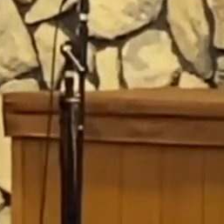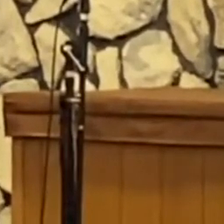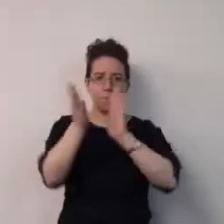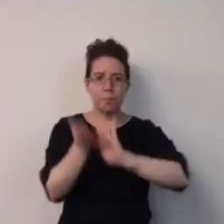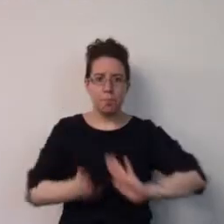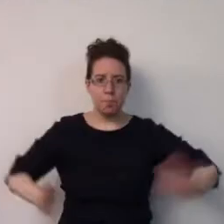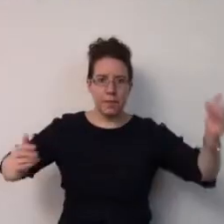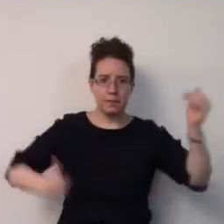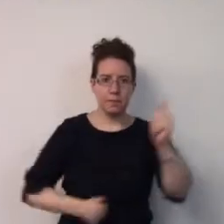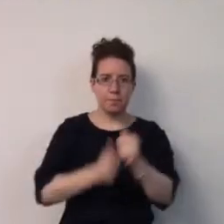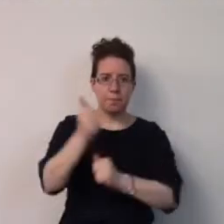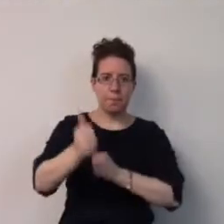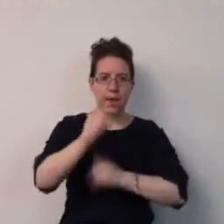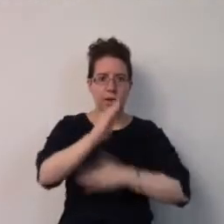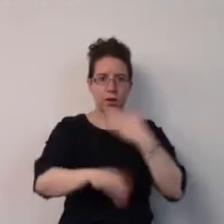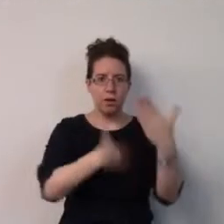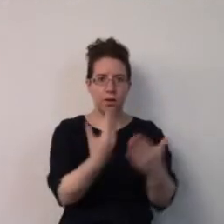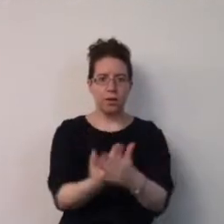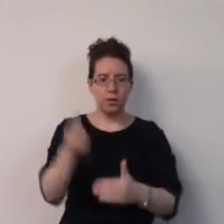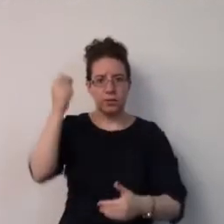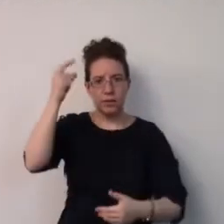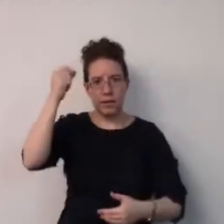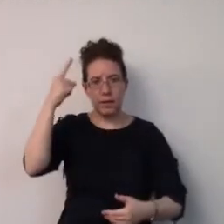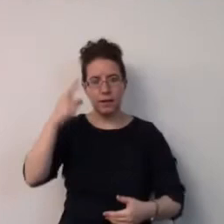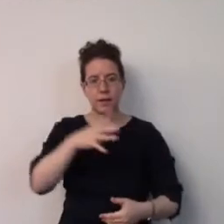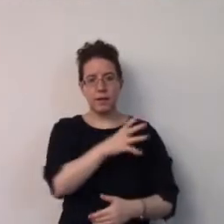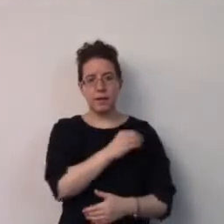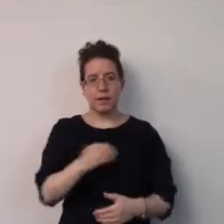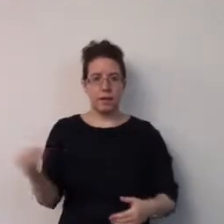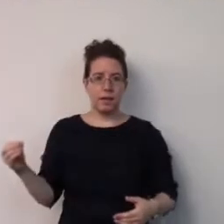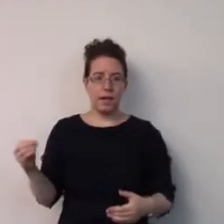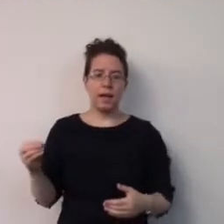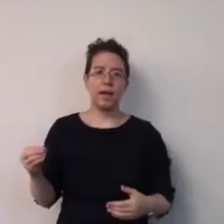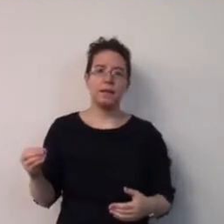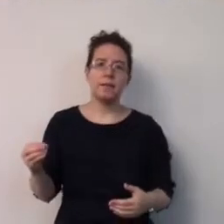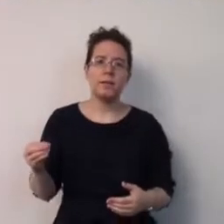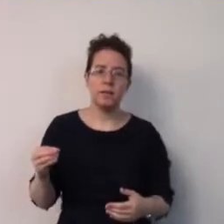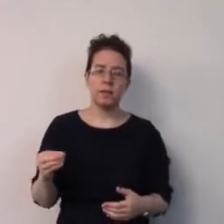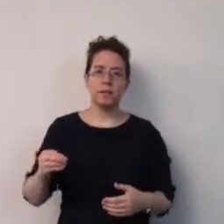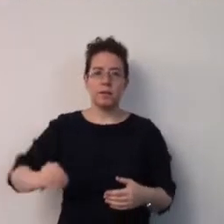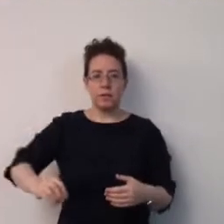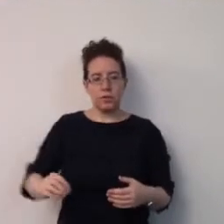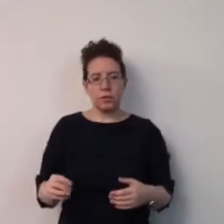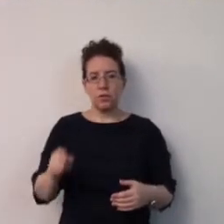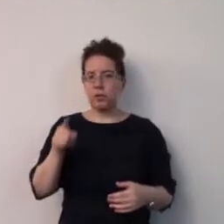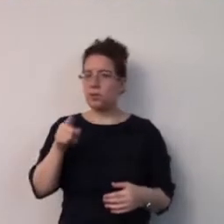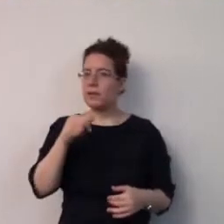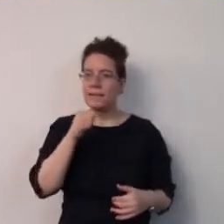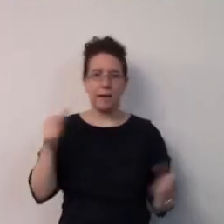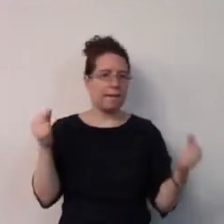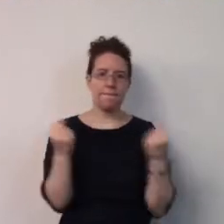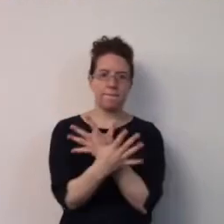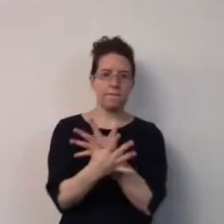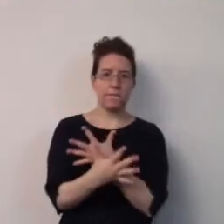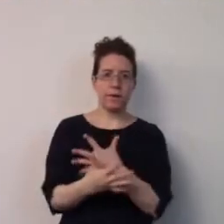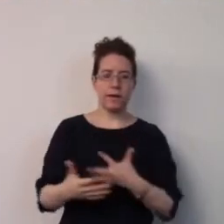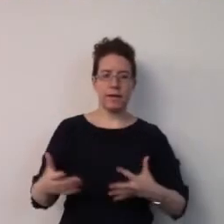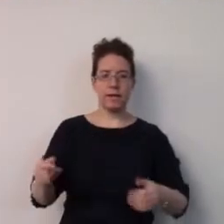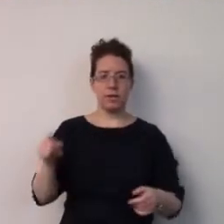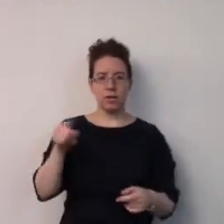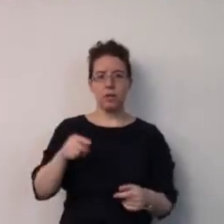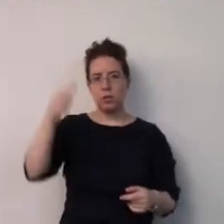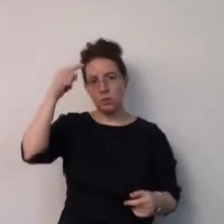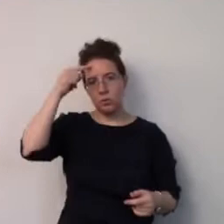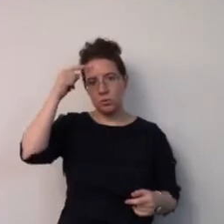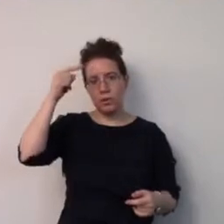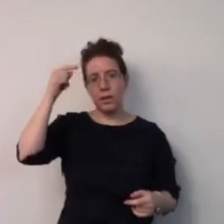You're going to know your identity. Yeah. You're not going to need a statement about it. I am a child of God. Yeah. I am an